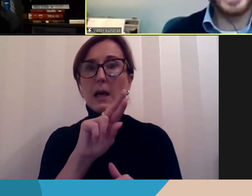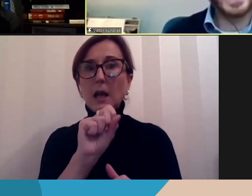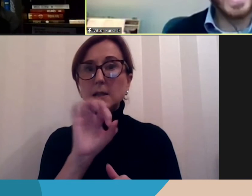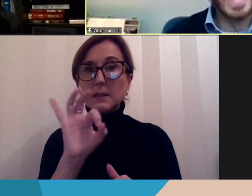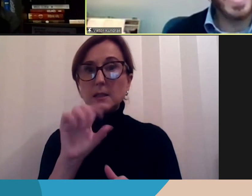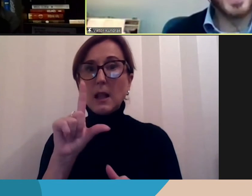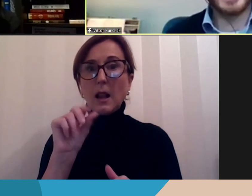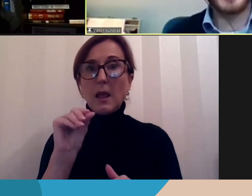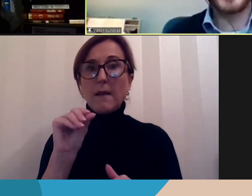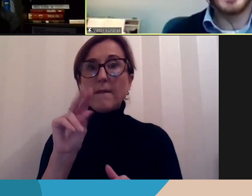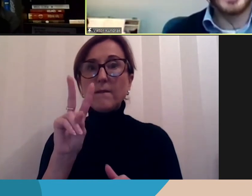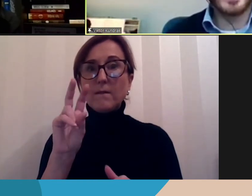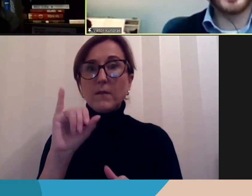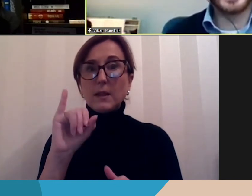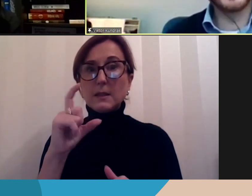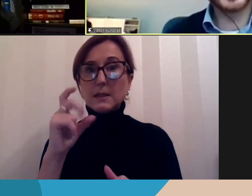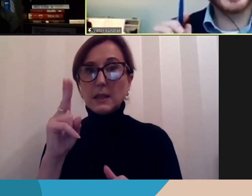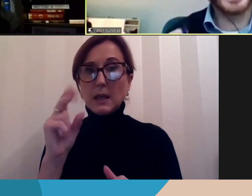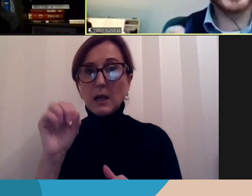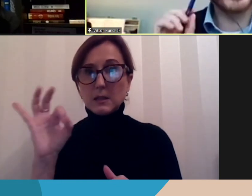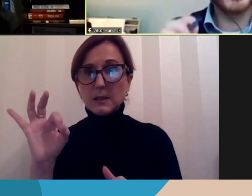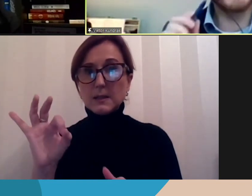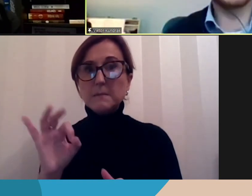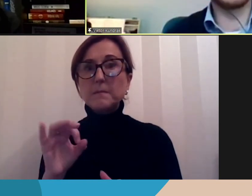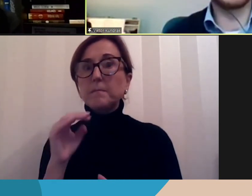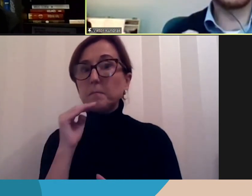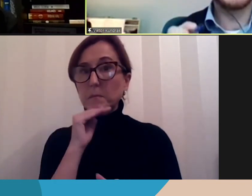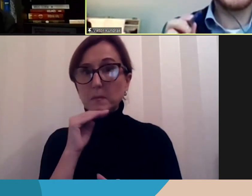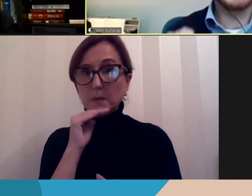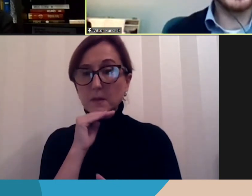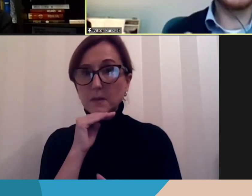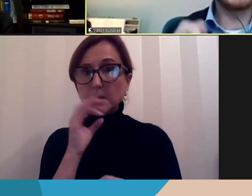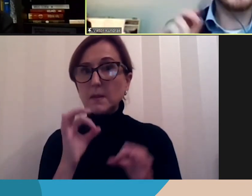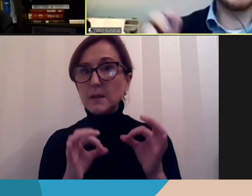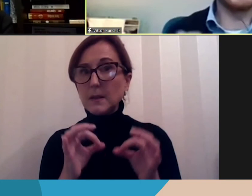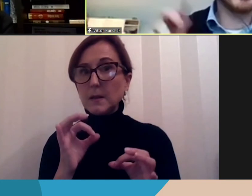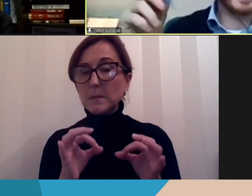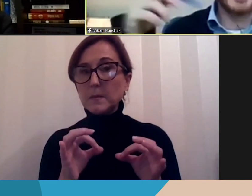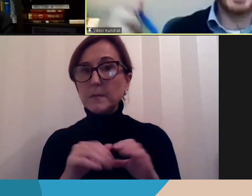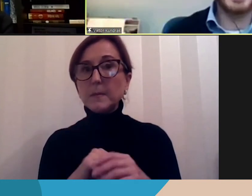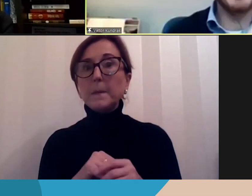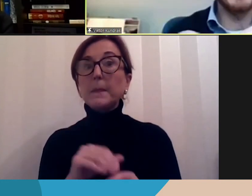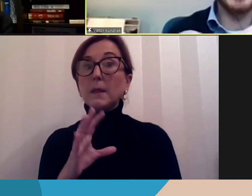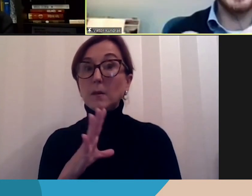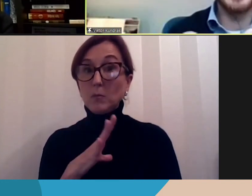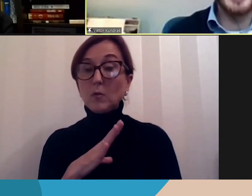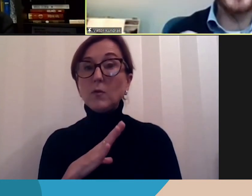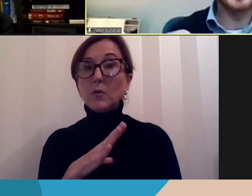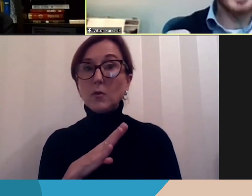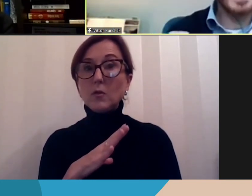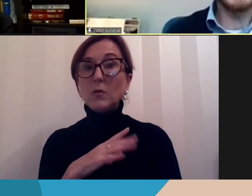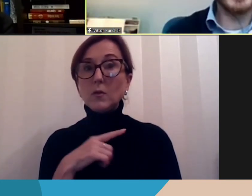speaker in another panel. But it was a case of a Roma singer that went public with some